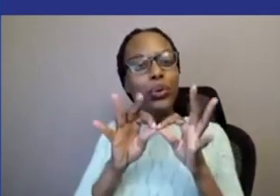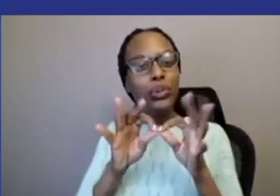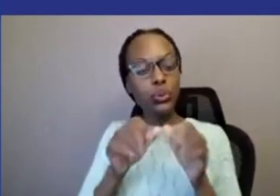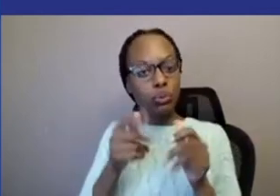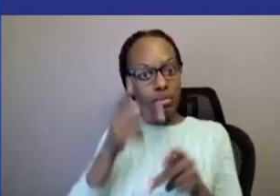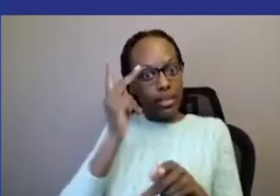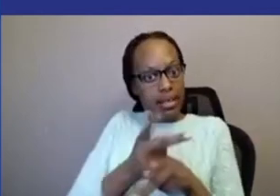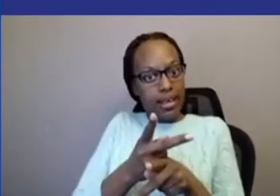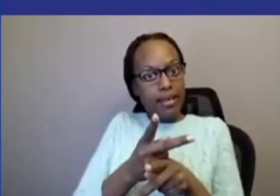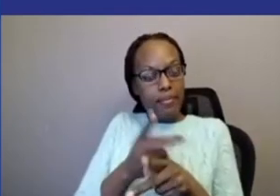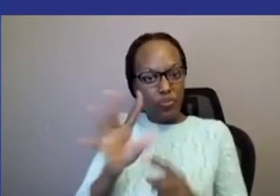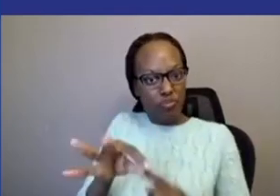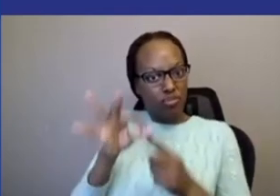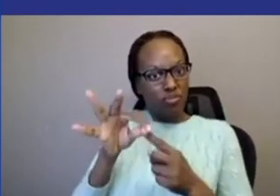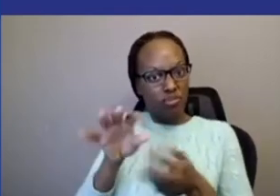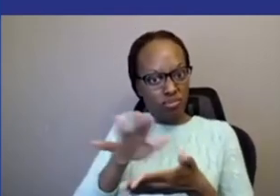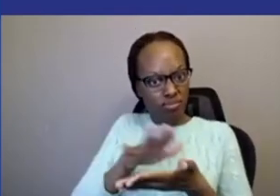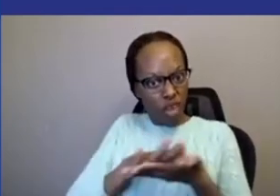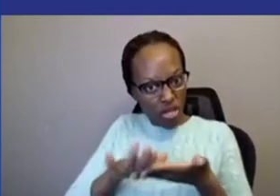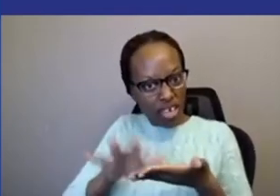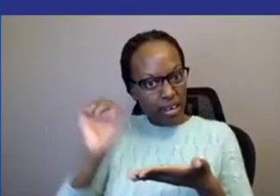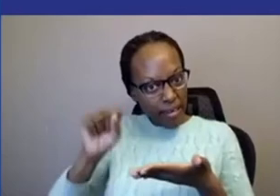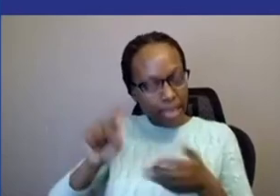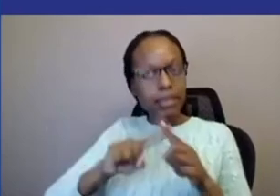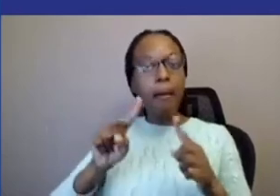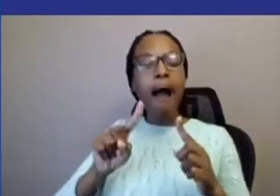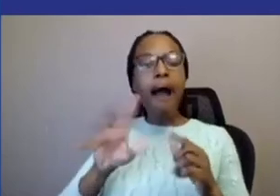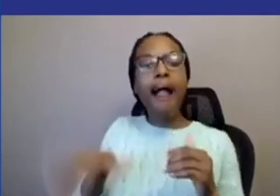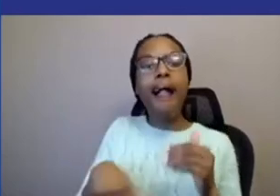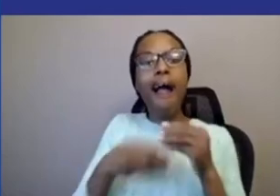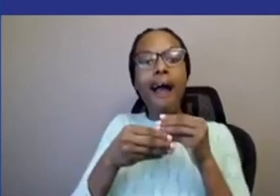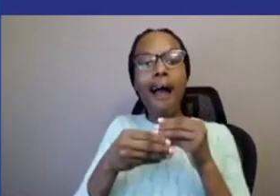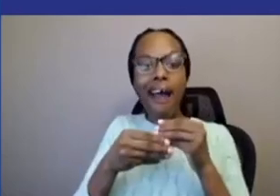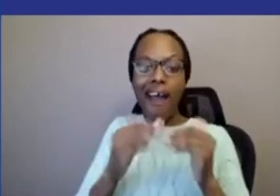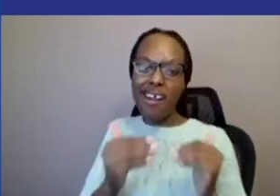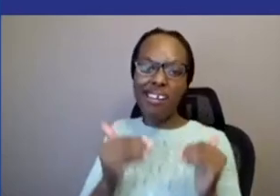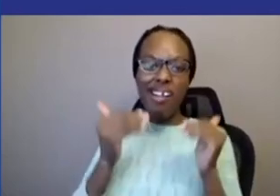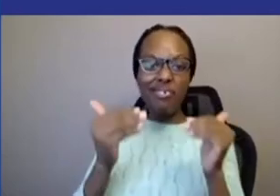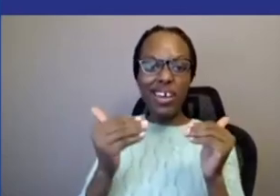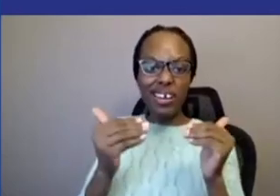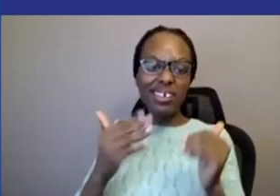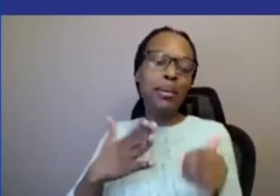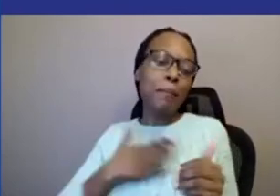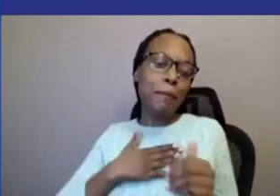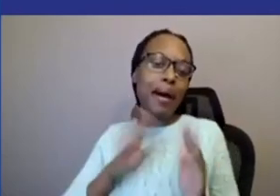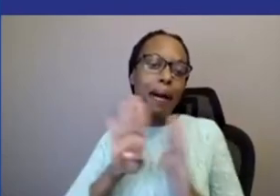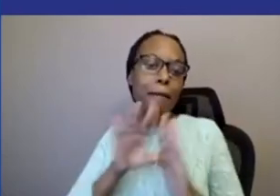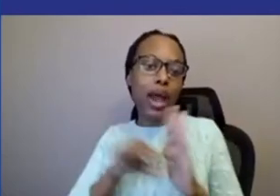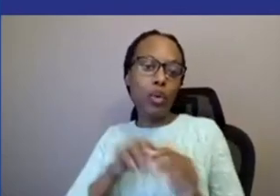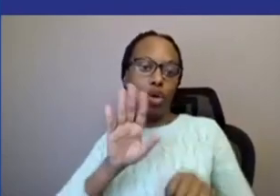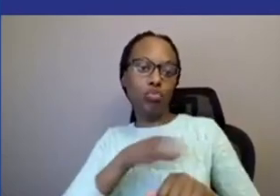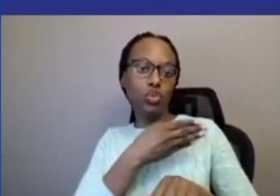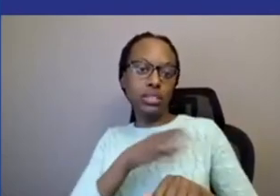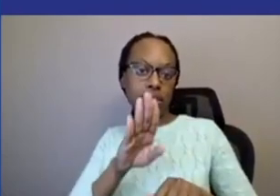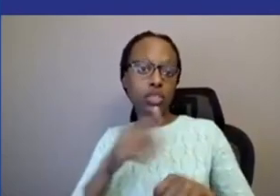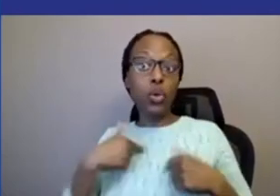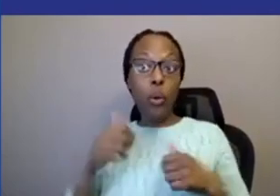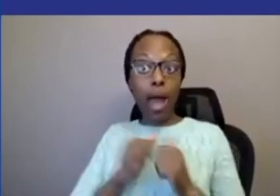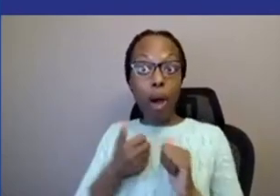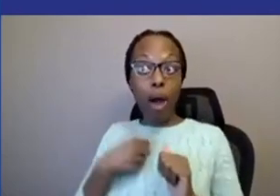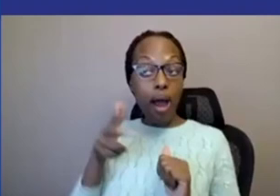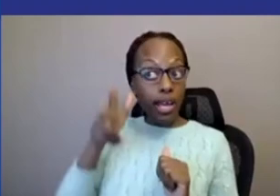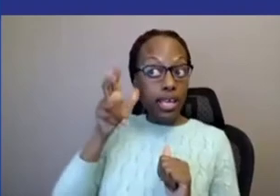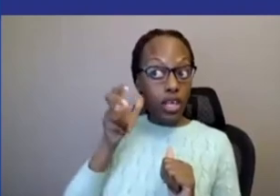know, what that is for me. You know, I come from a music background, so I hear music very differently.